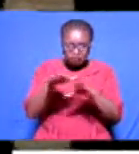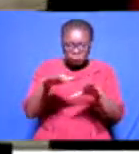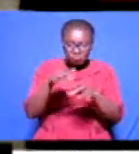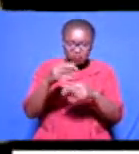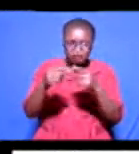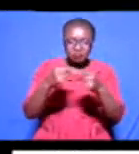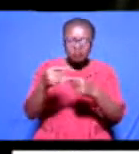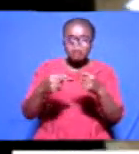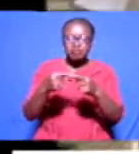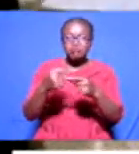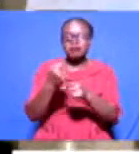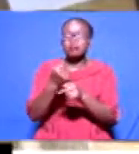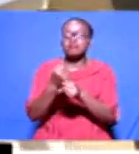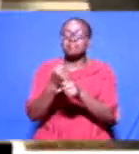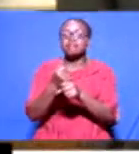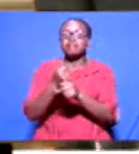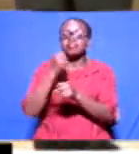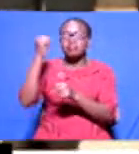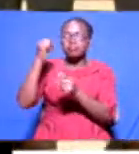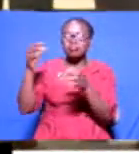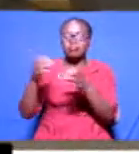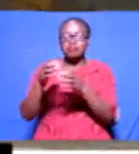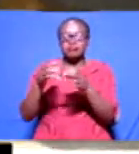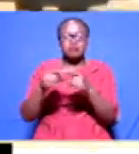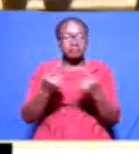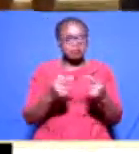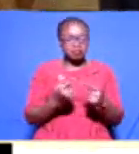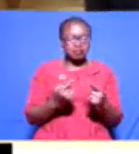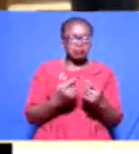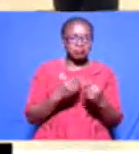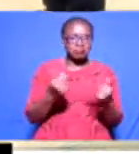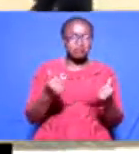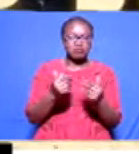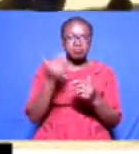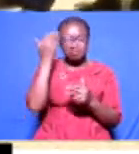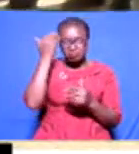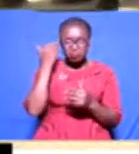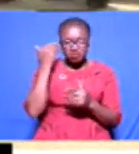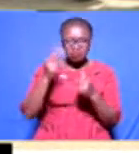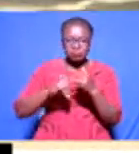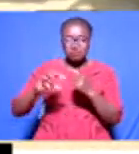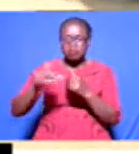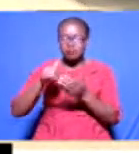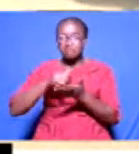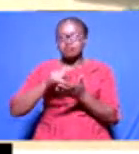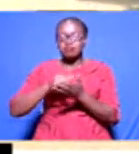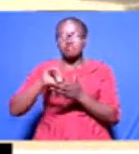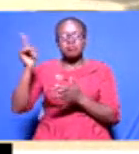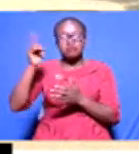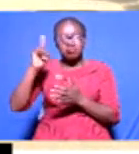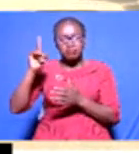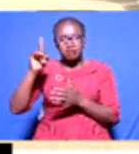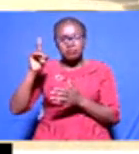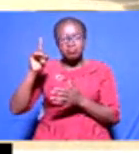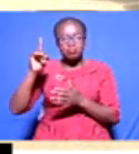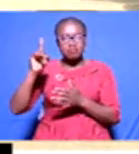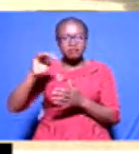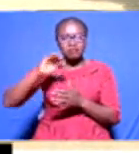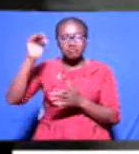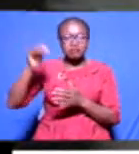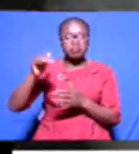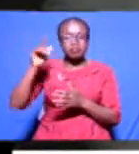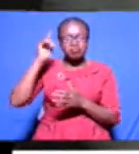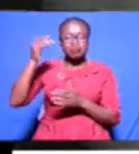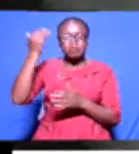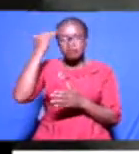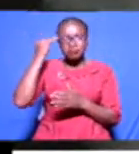of the political parties' disputes tribunal in 7 counties, which include Nairobi at the Milimani Law Courts,